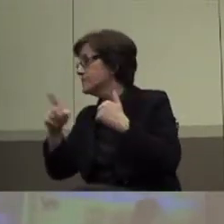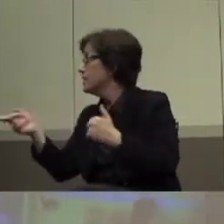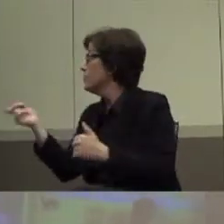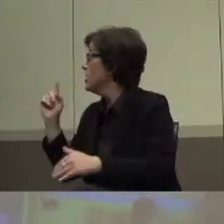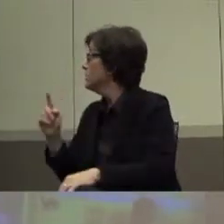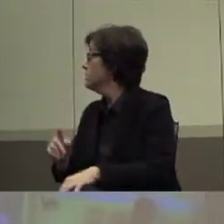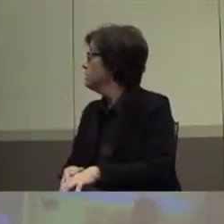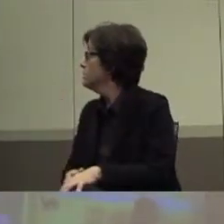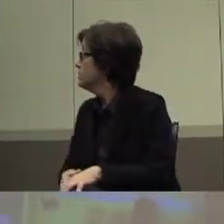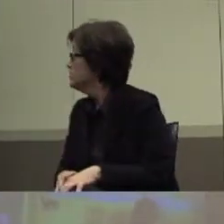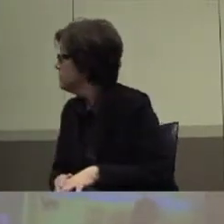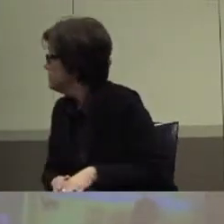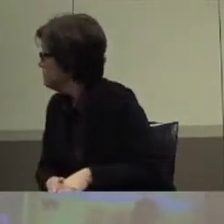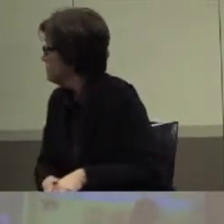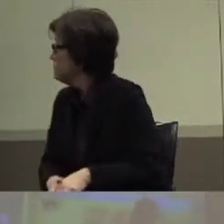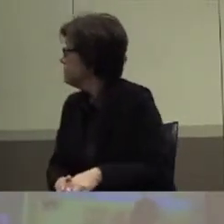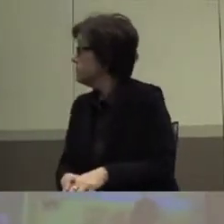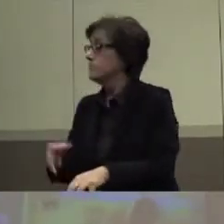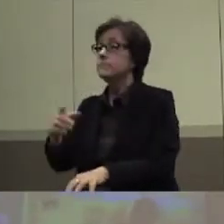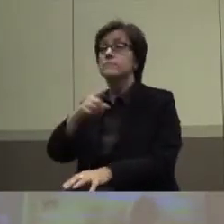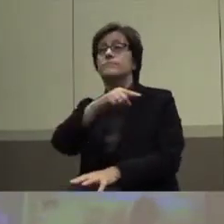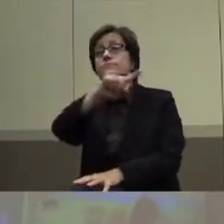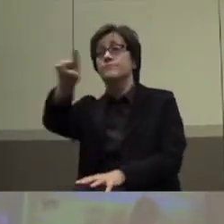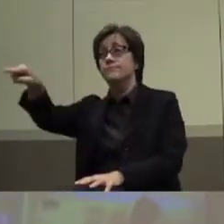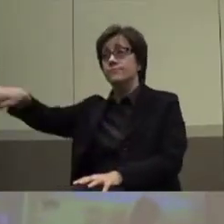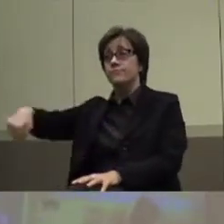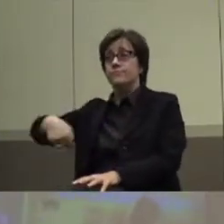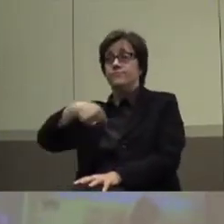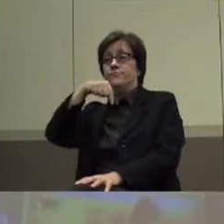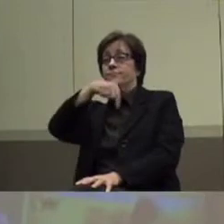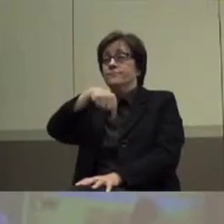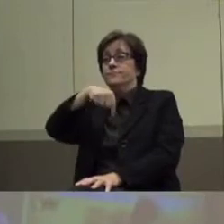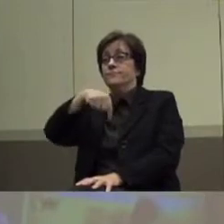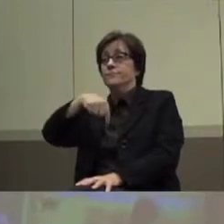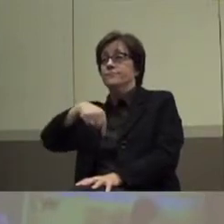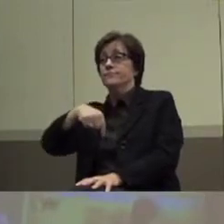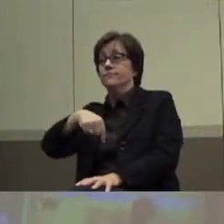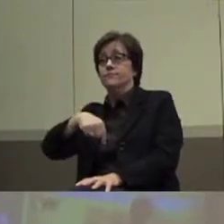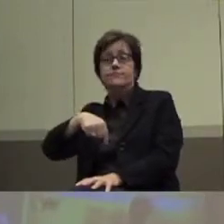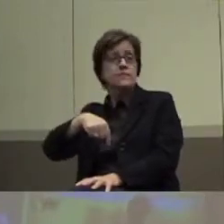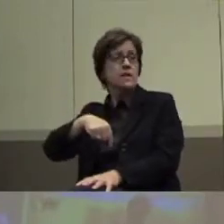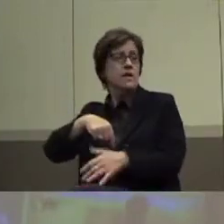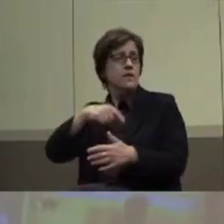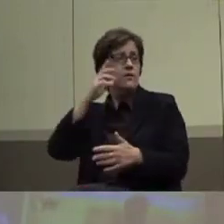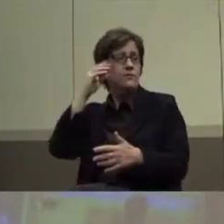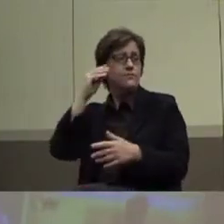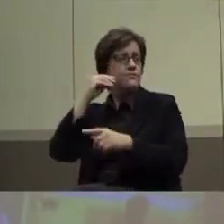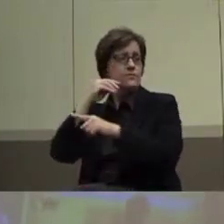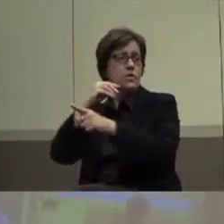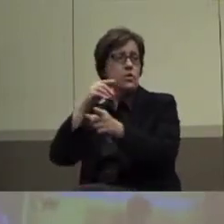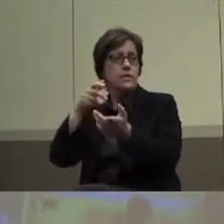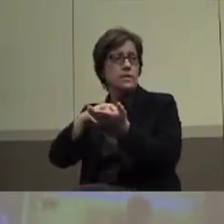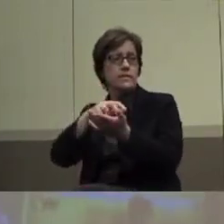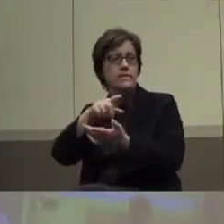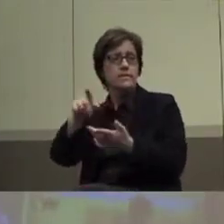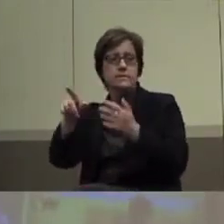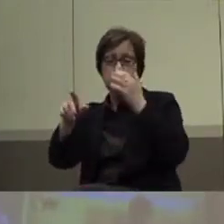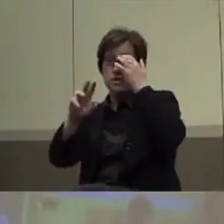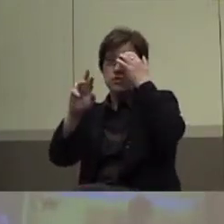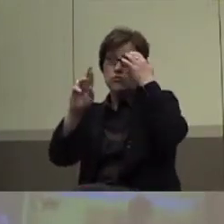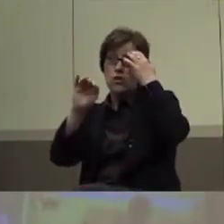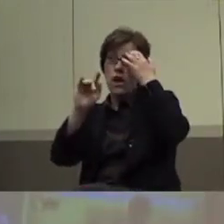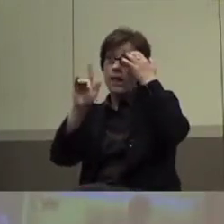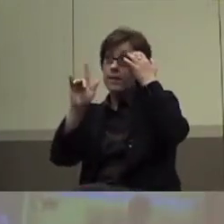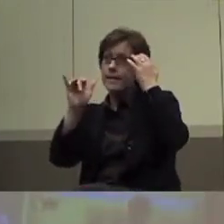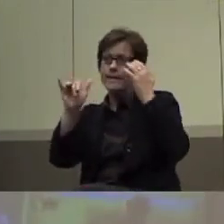We're not going to look at Matt because he's not following directions right now. So he's not wanting to look at Matt.